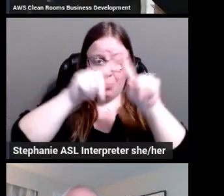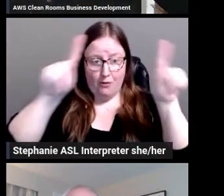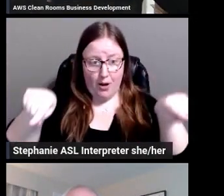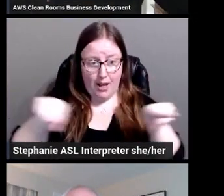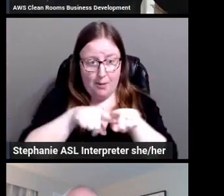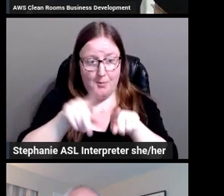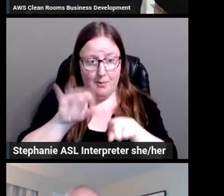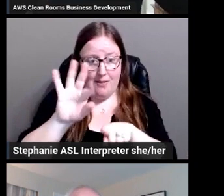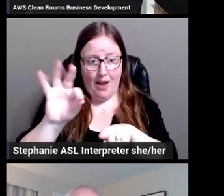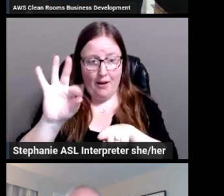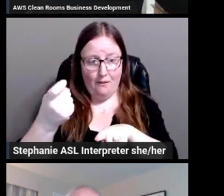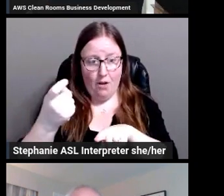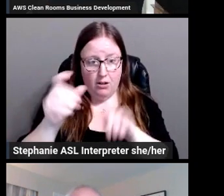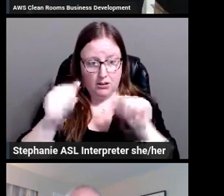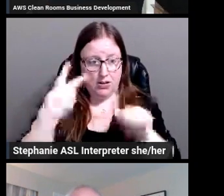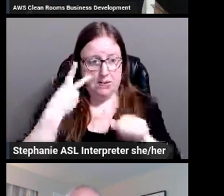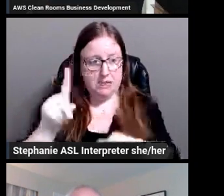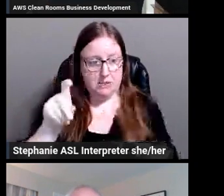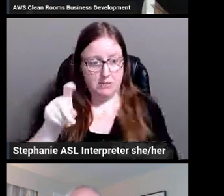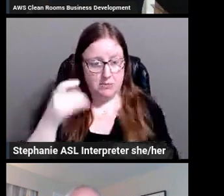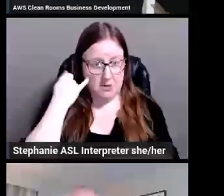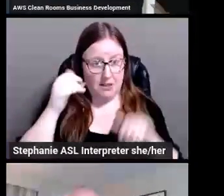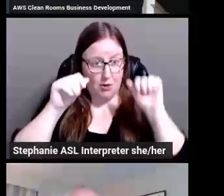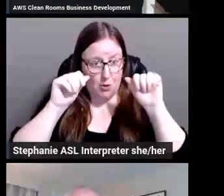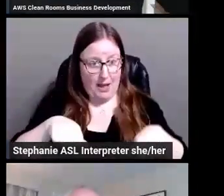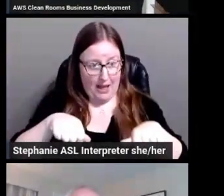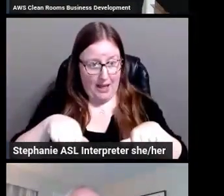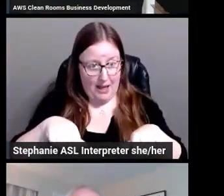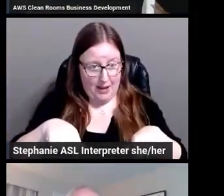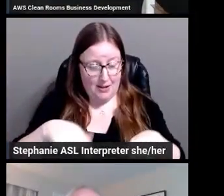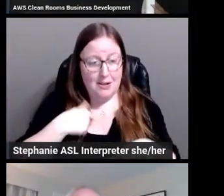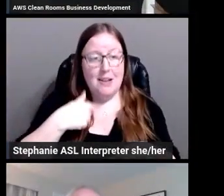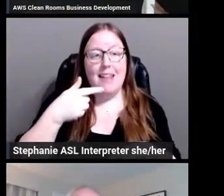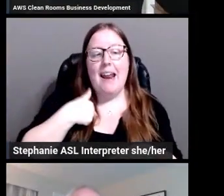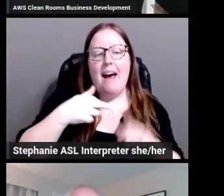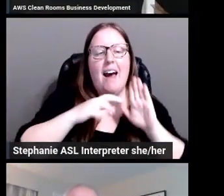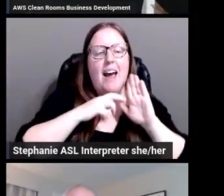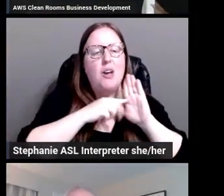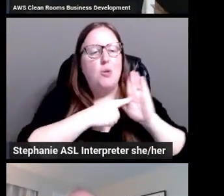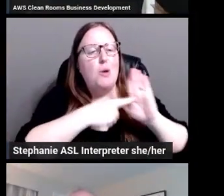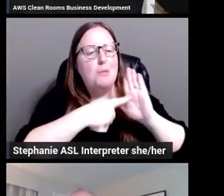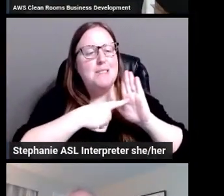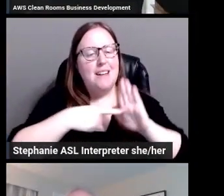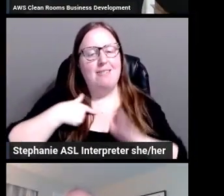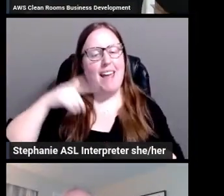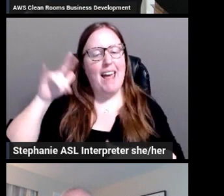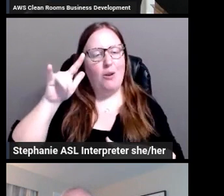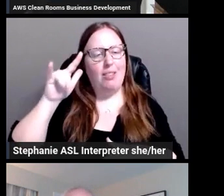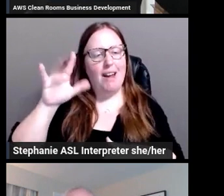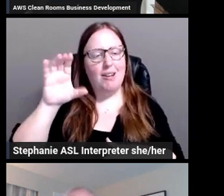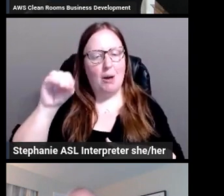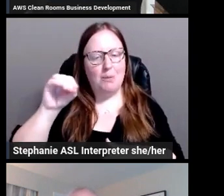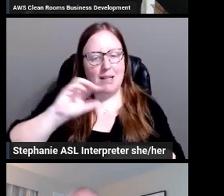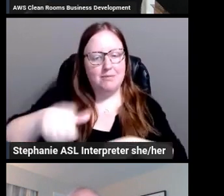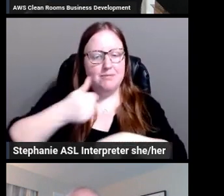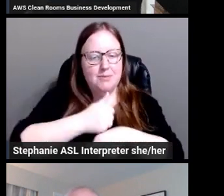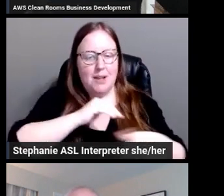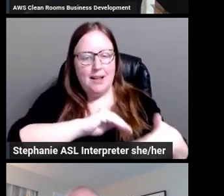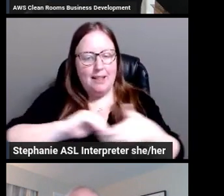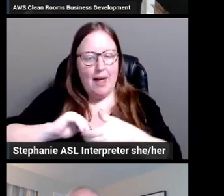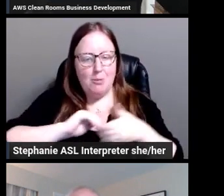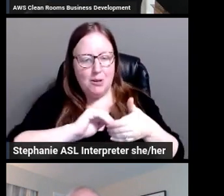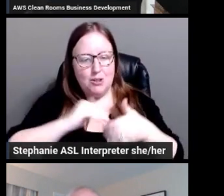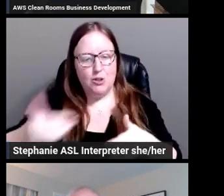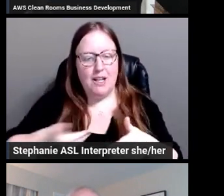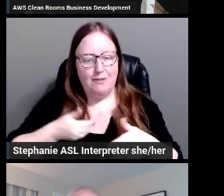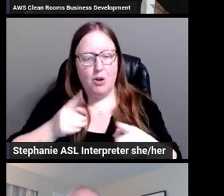window. If you can, then I represent the airline. And I'm trying to set up this collaboration, invite my